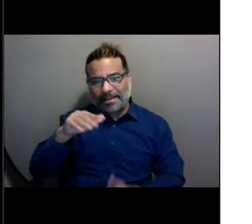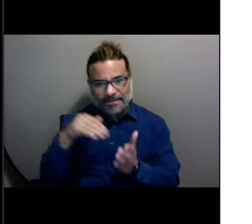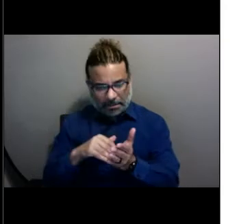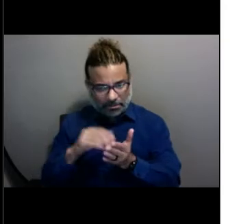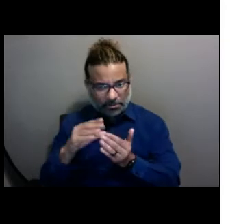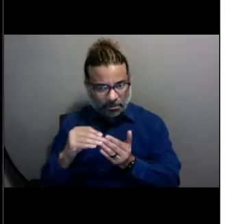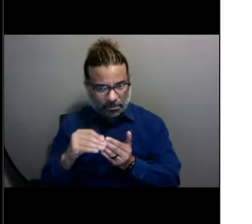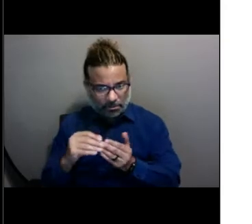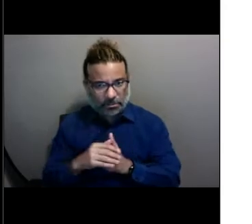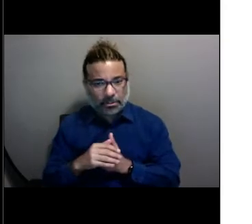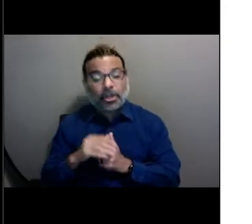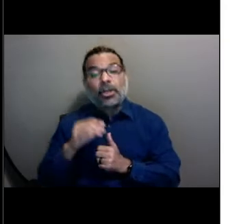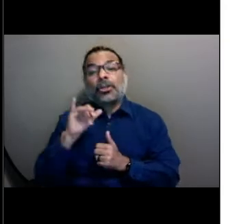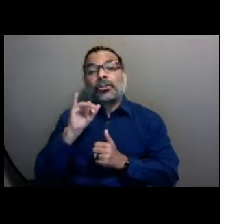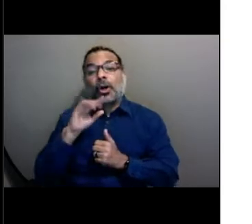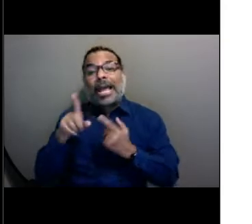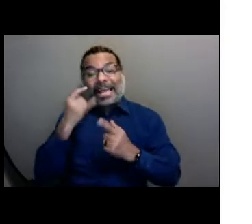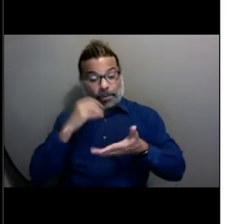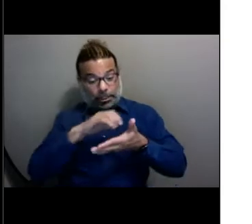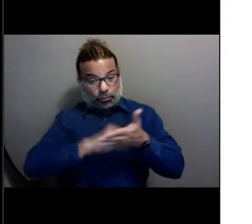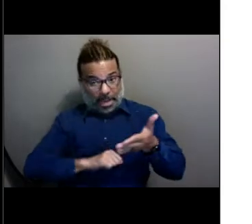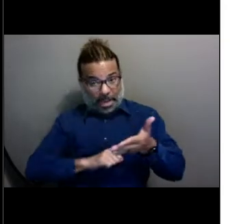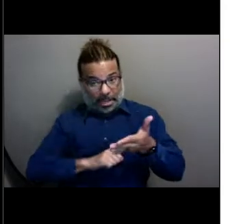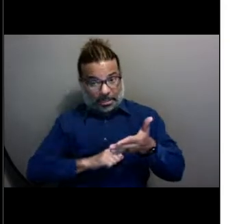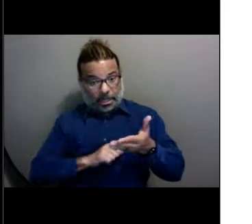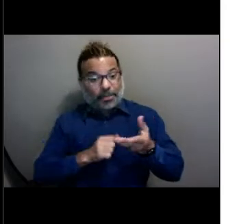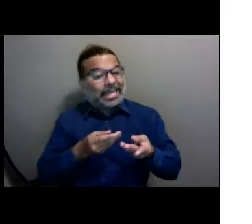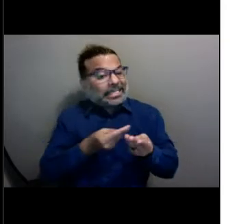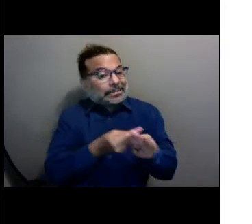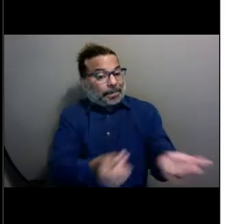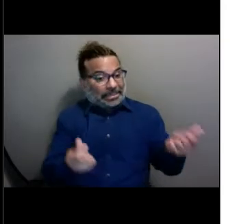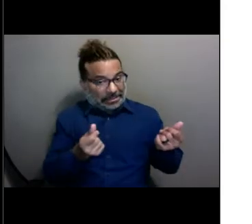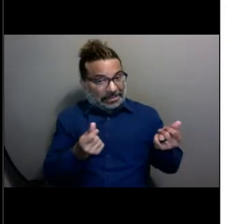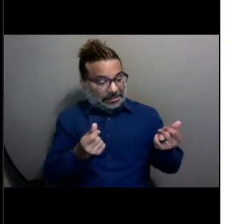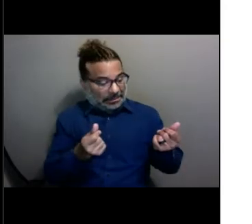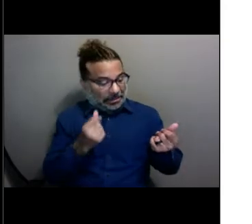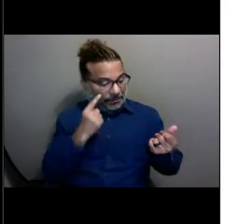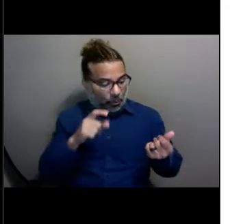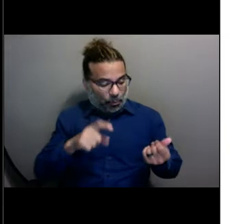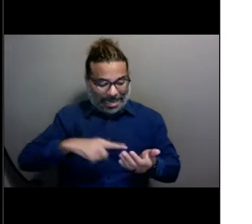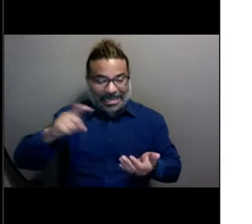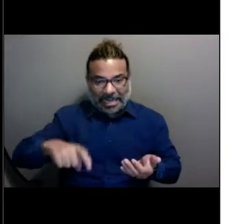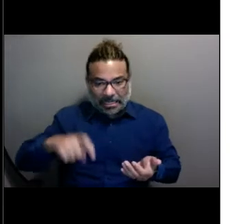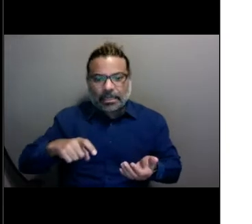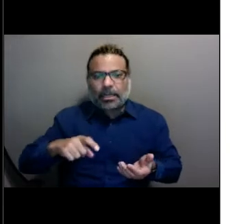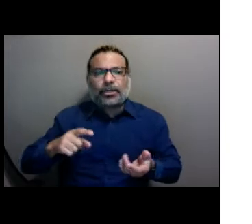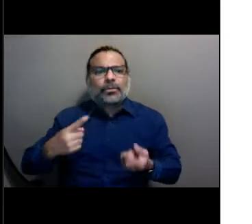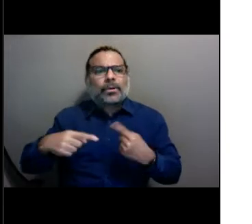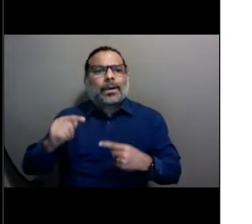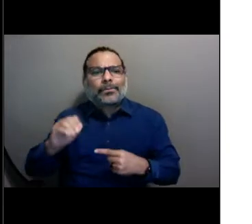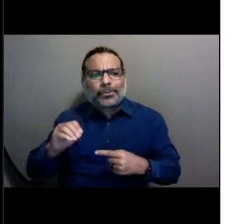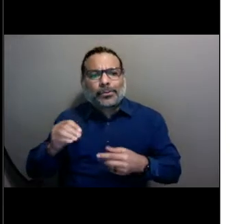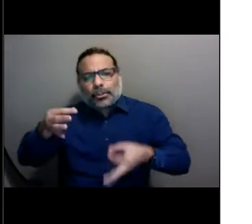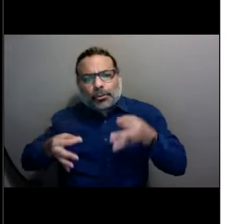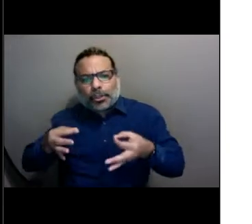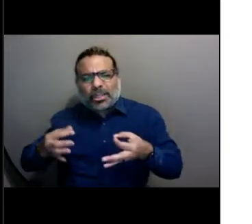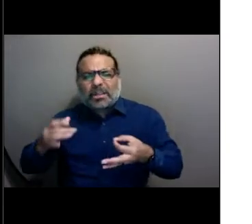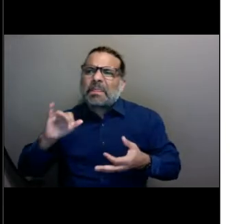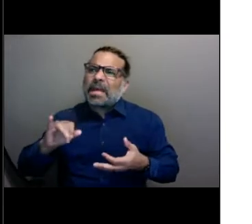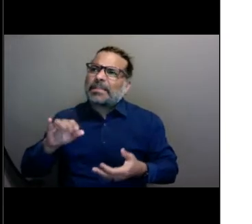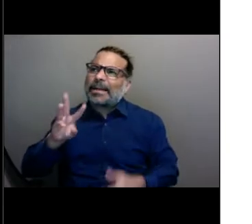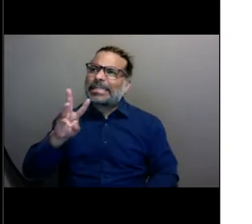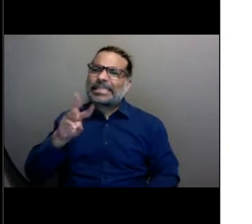$135,000. And we subtract the expenditures for their necessities to come to discretionary income level, which is about